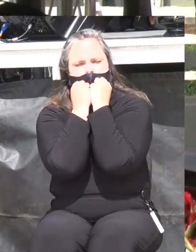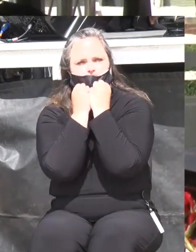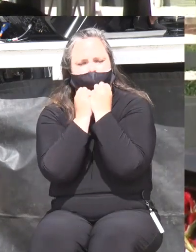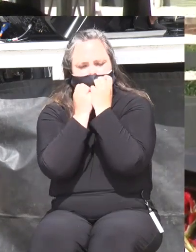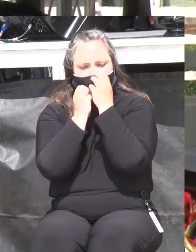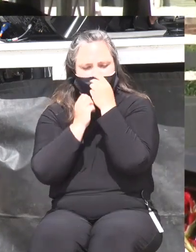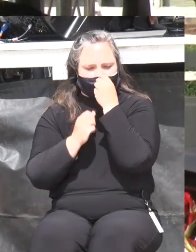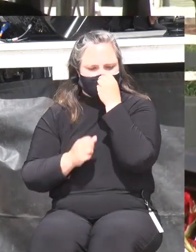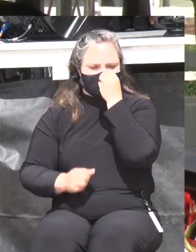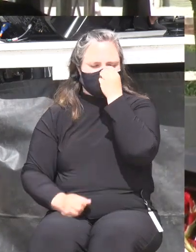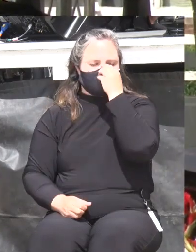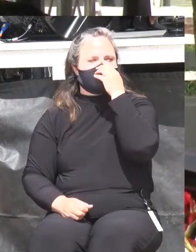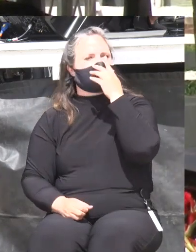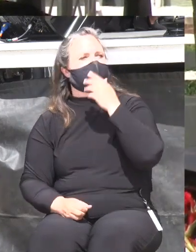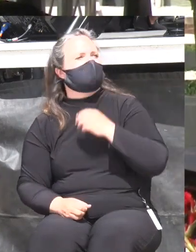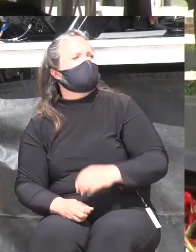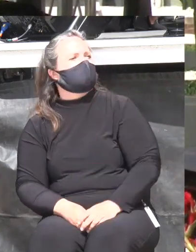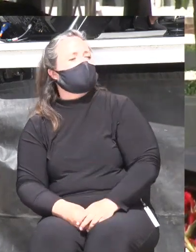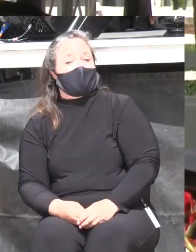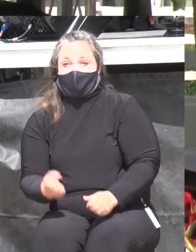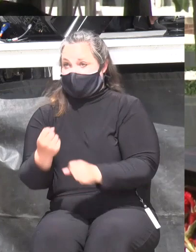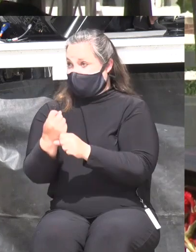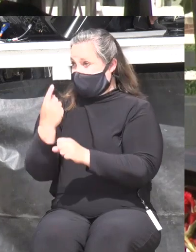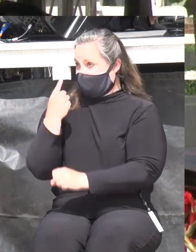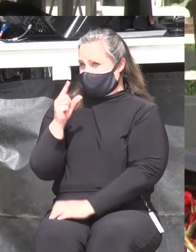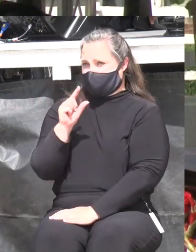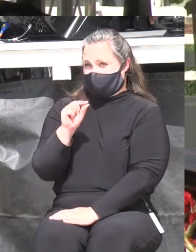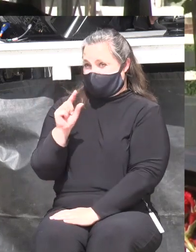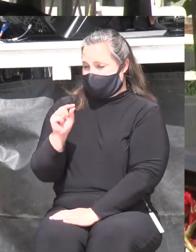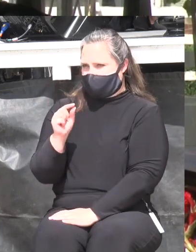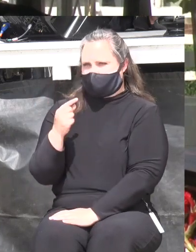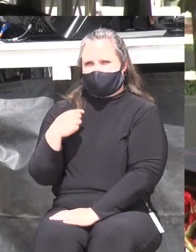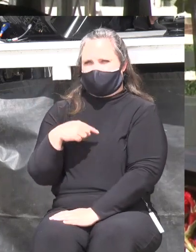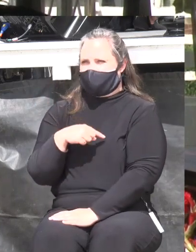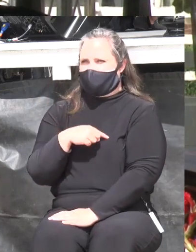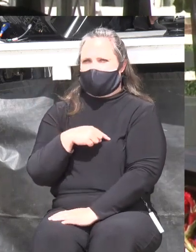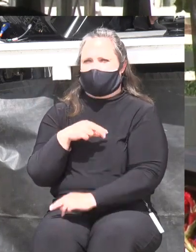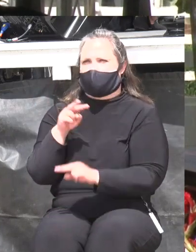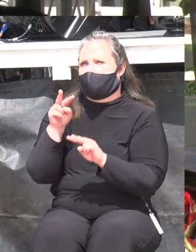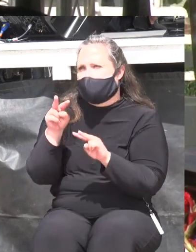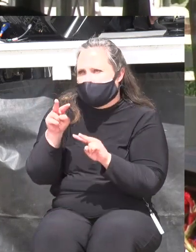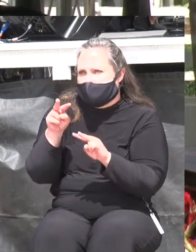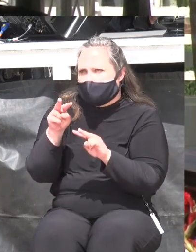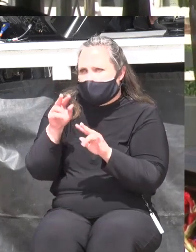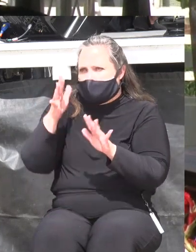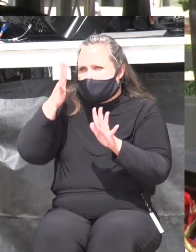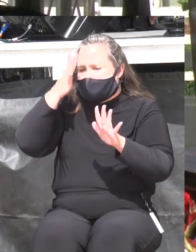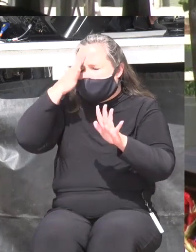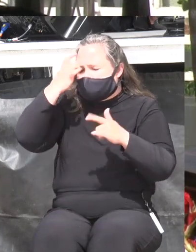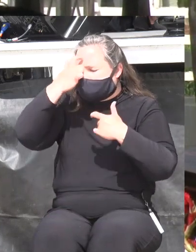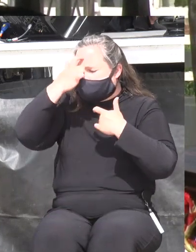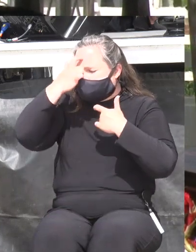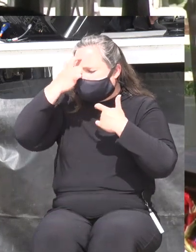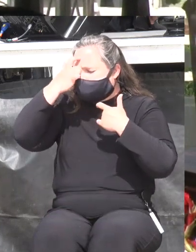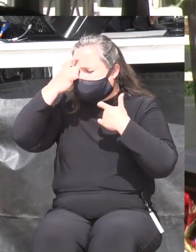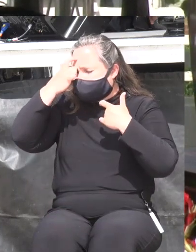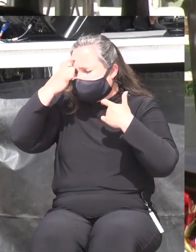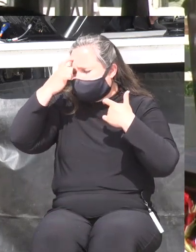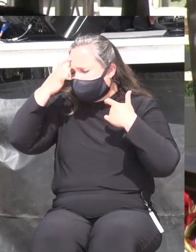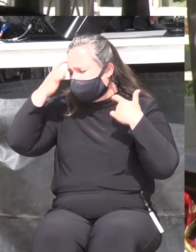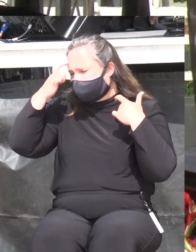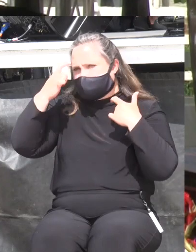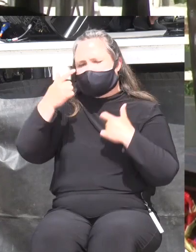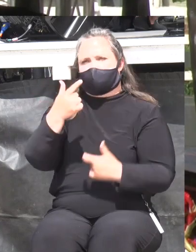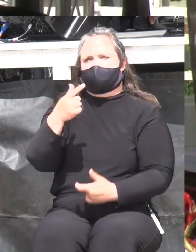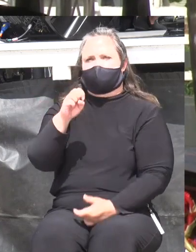time, we were all watching, unable to take our eyes away from the horror as George